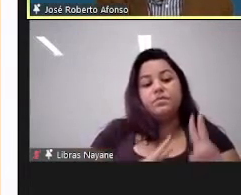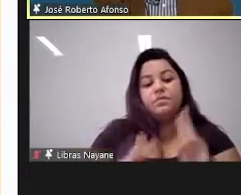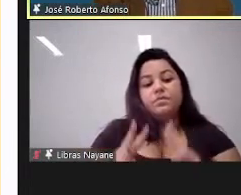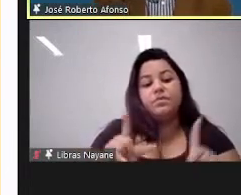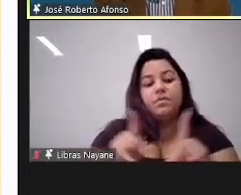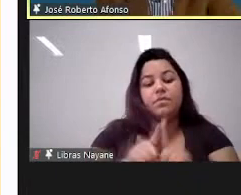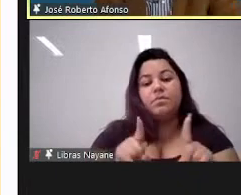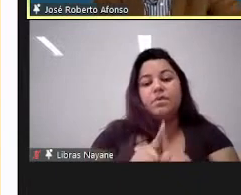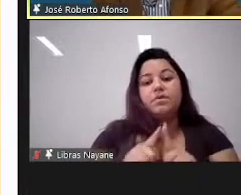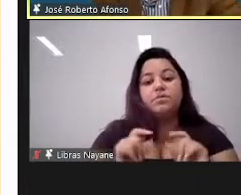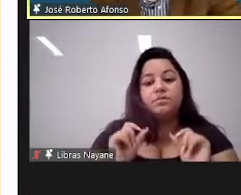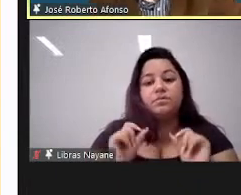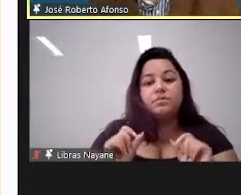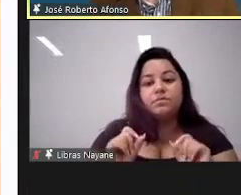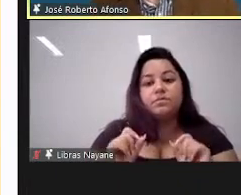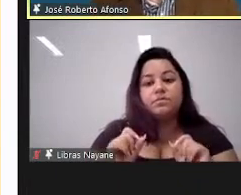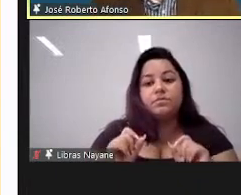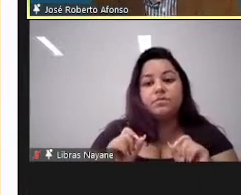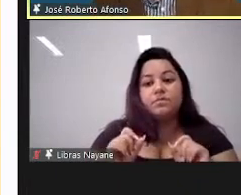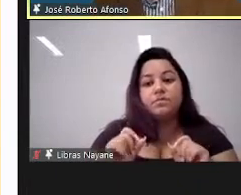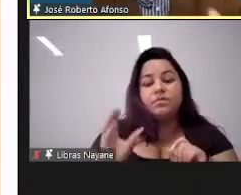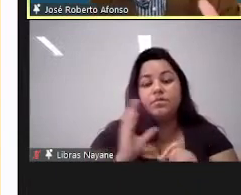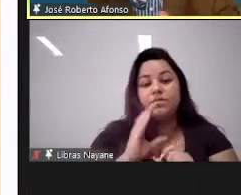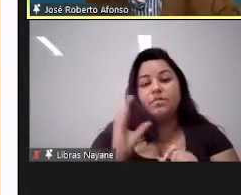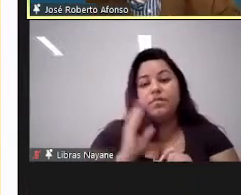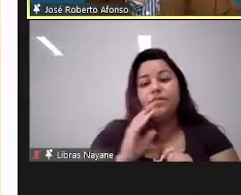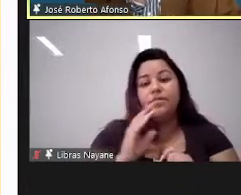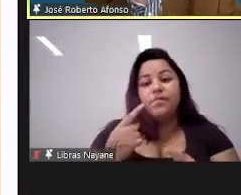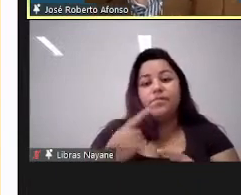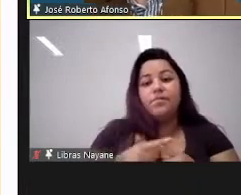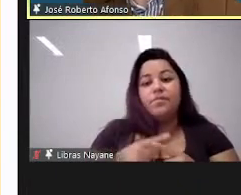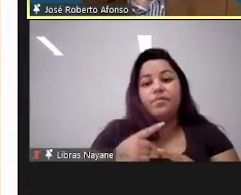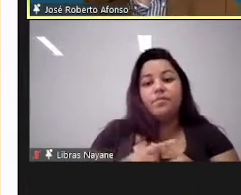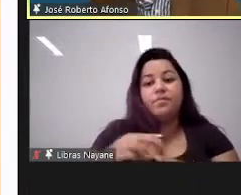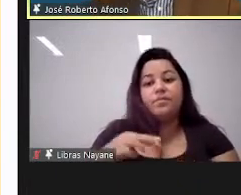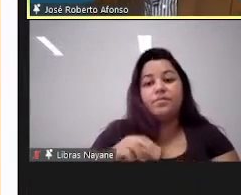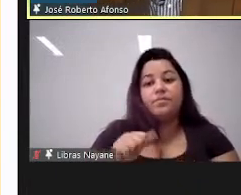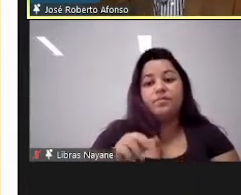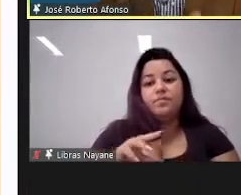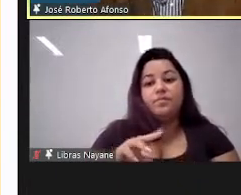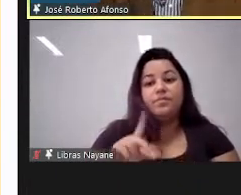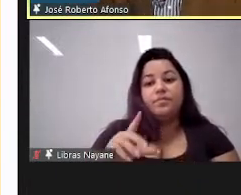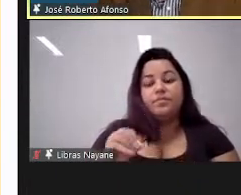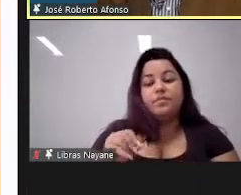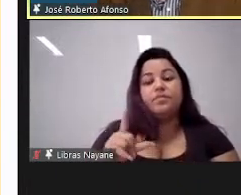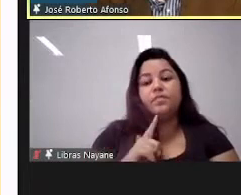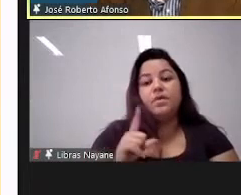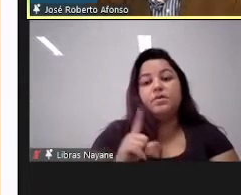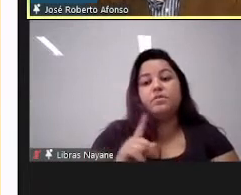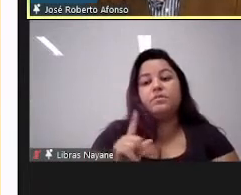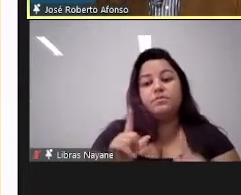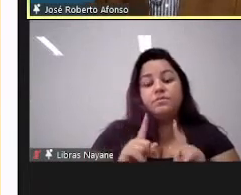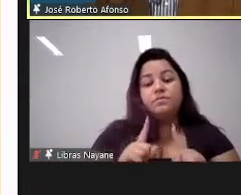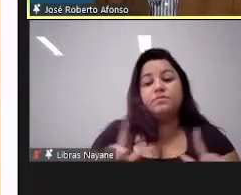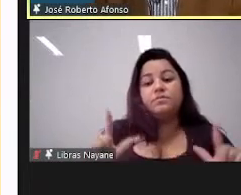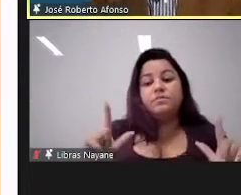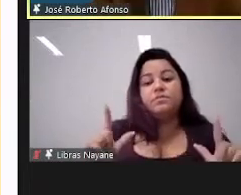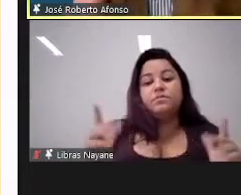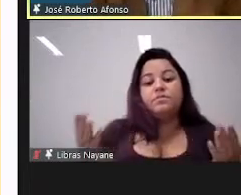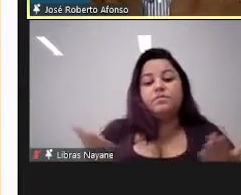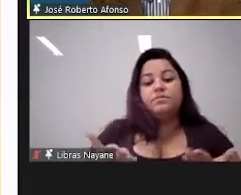practice transparently. I will go through my,